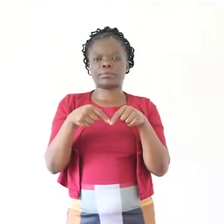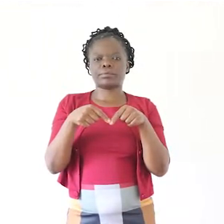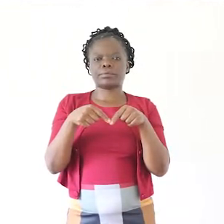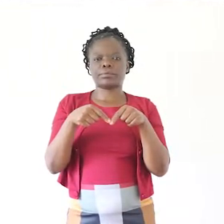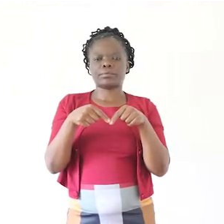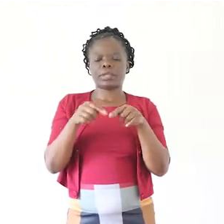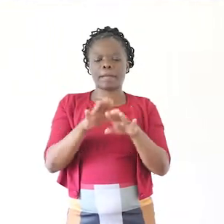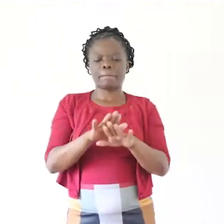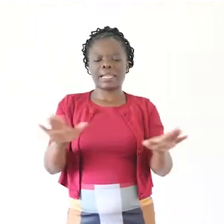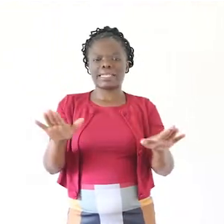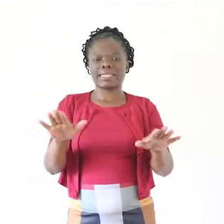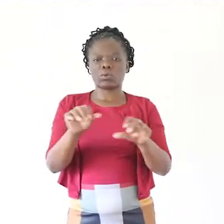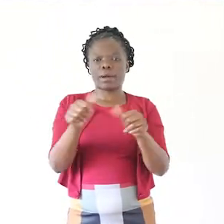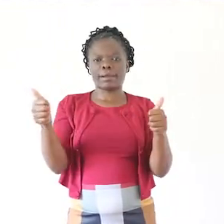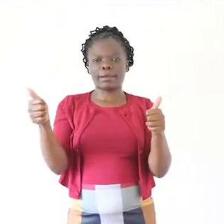Just place it well.